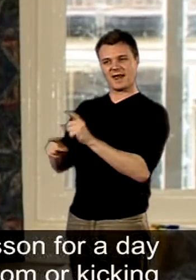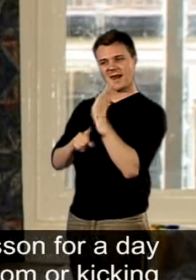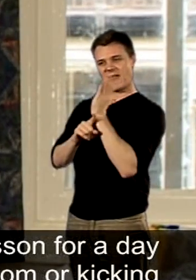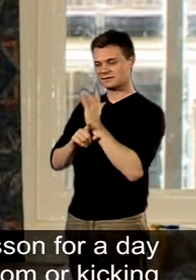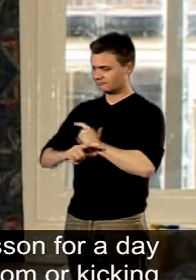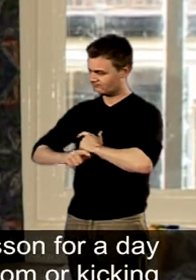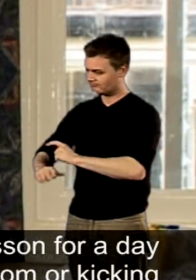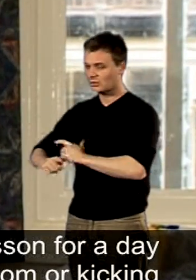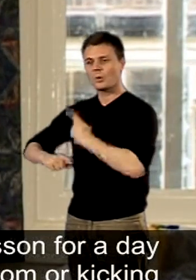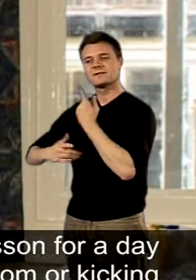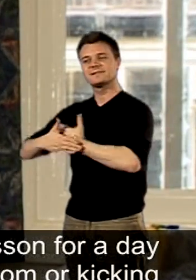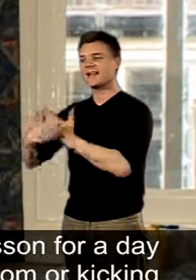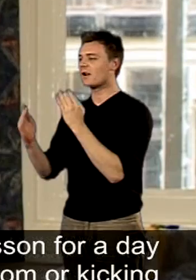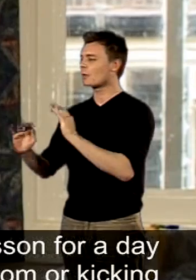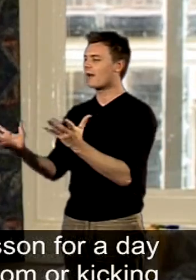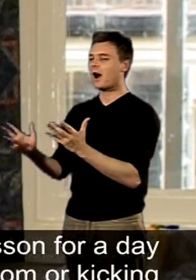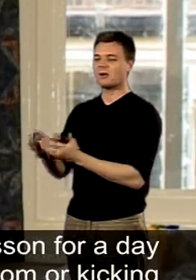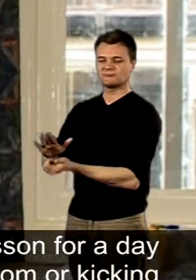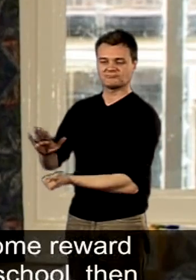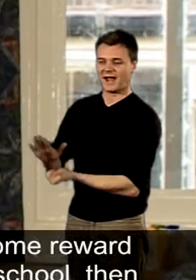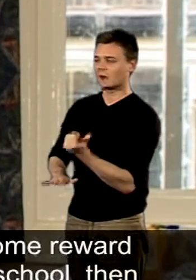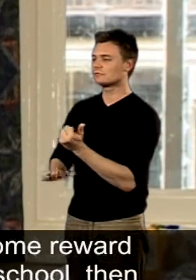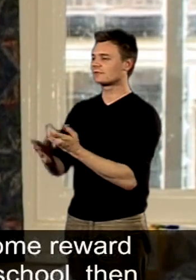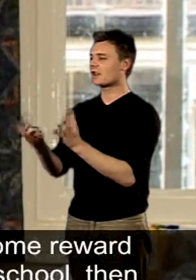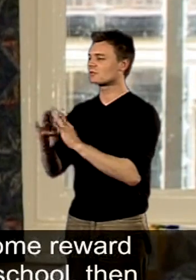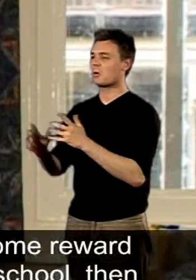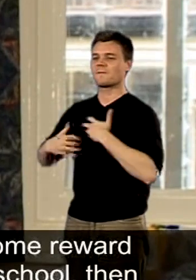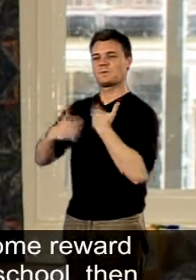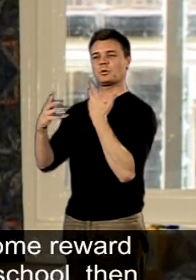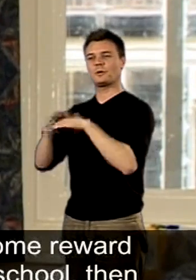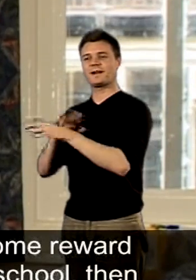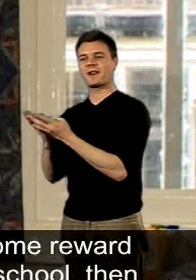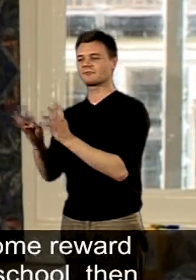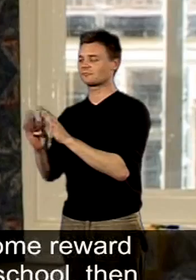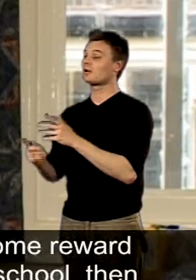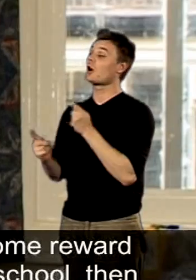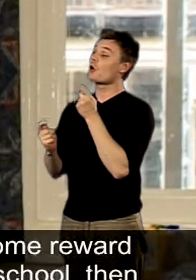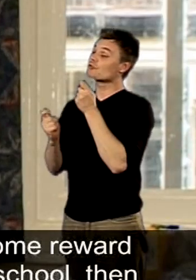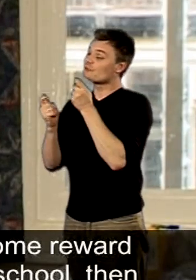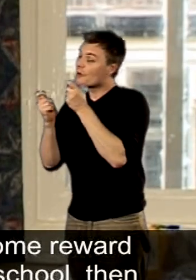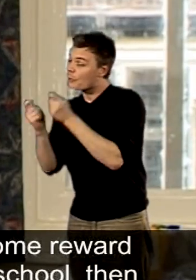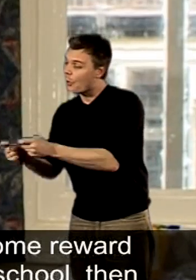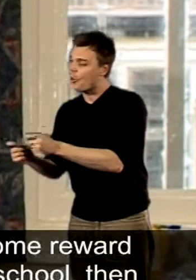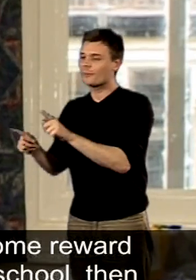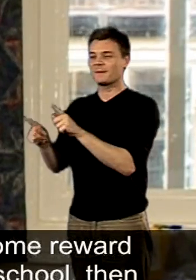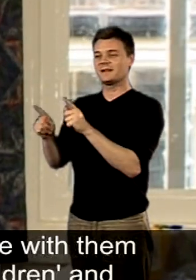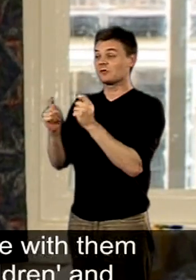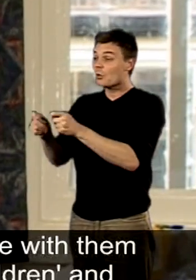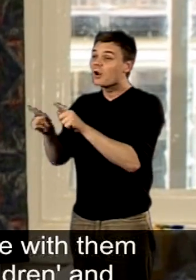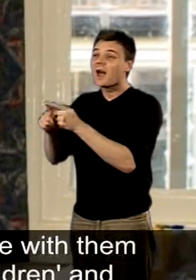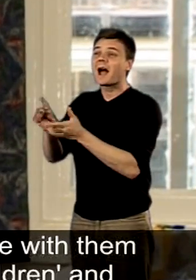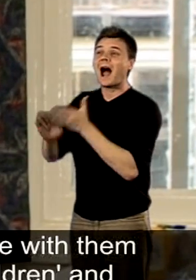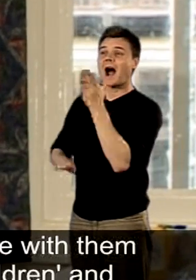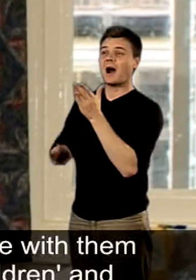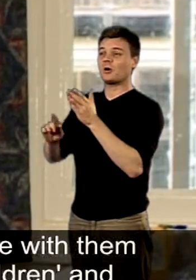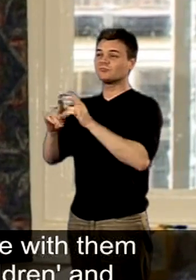day without being put out of the classroom or kicking off in the classroom, and we give some reward which might be being taken out of school, then we